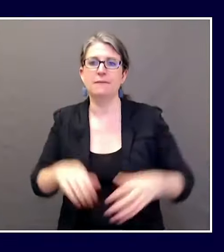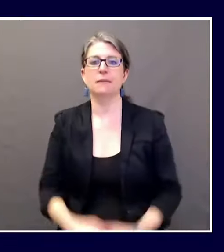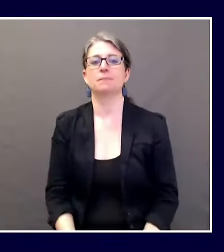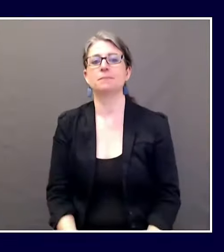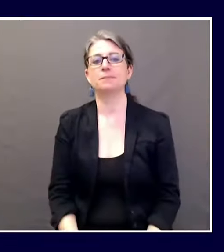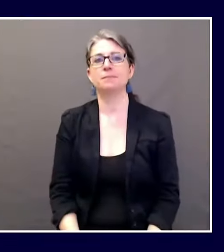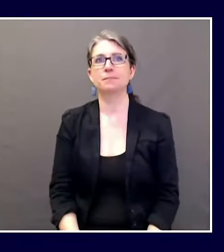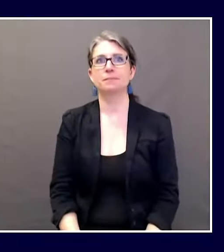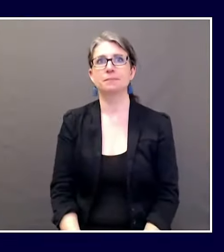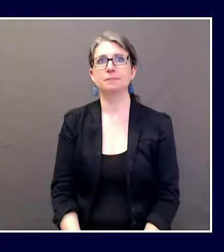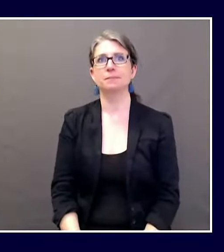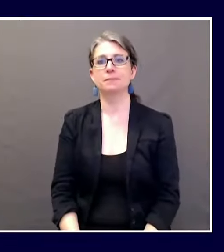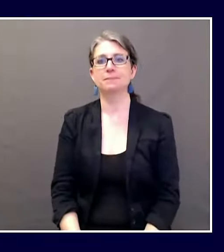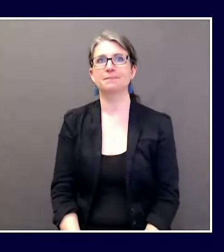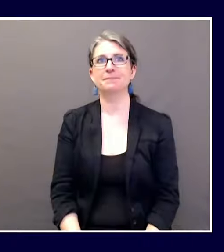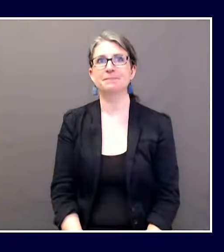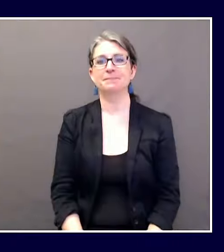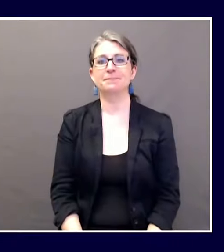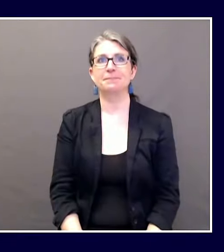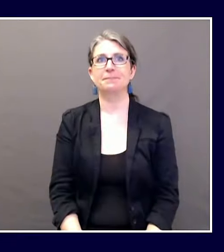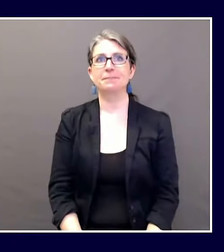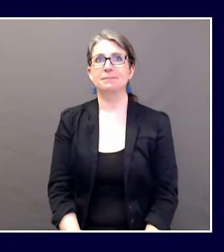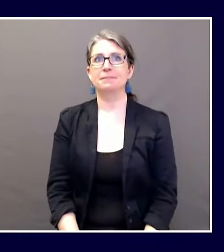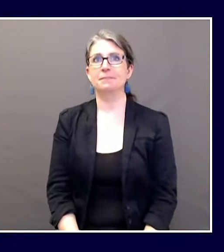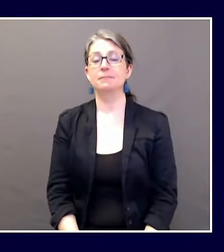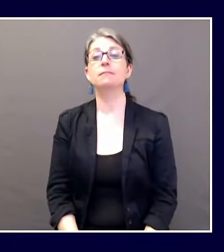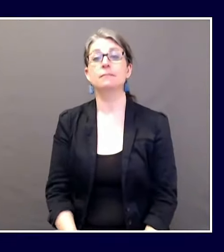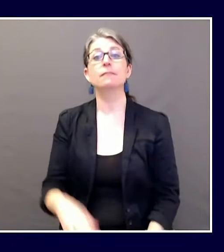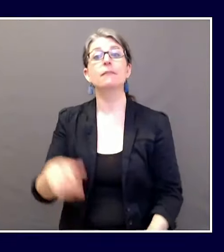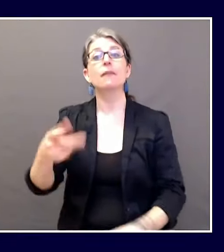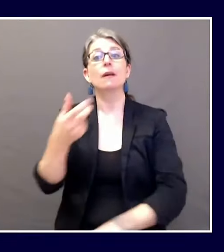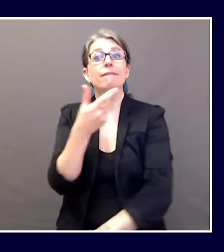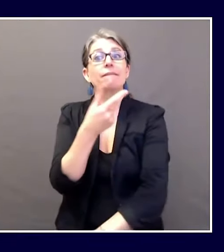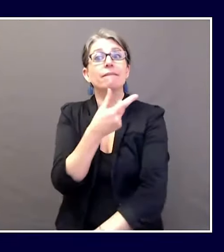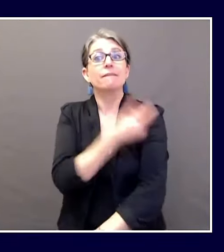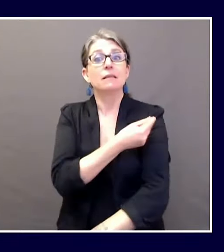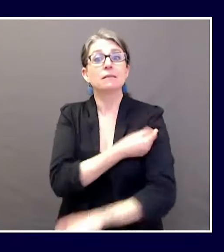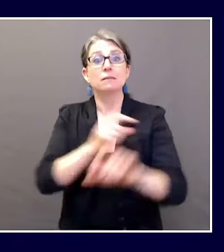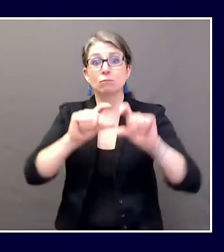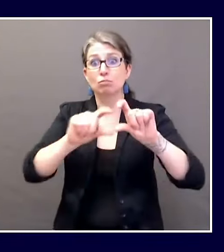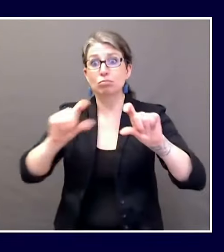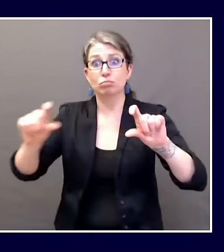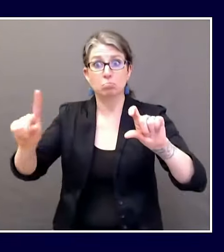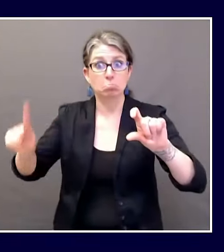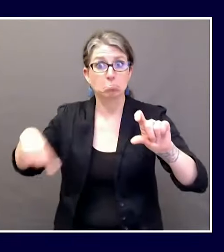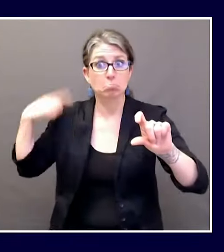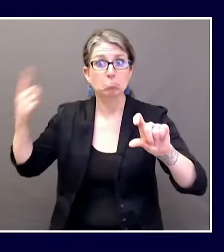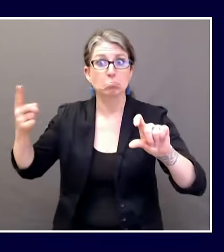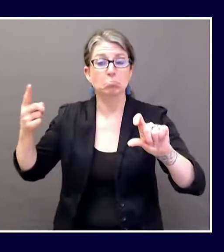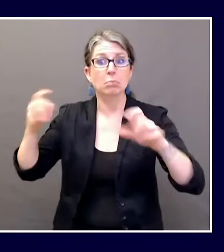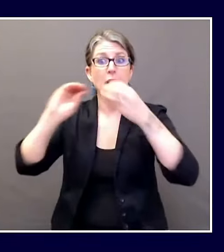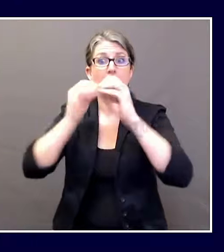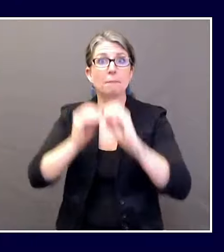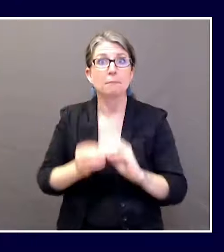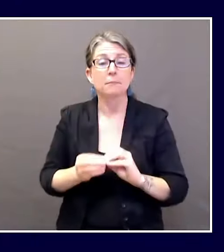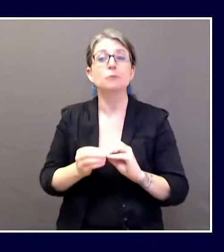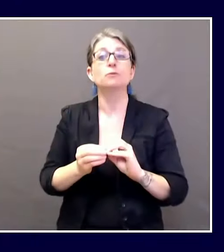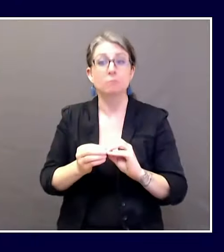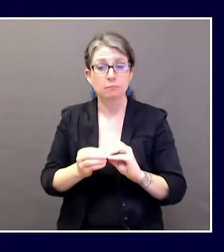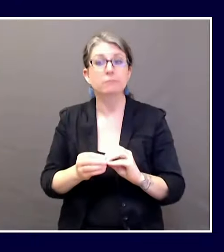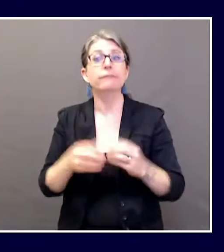Now turning to vaccinations and vaccines. Let's start with vaccinations. Overall, across the